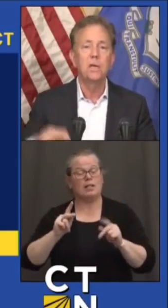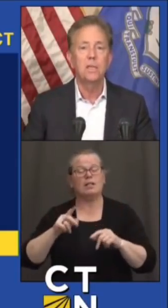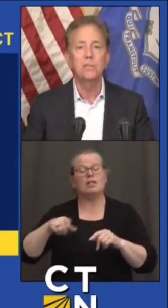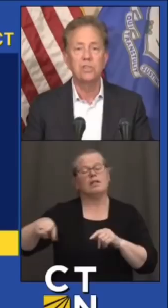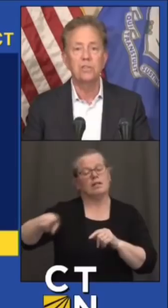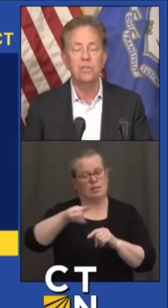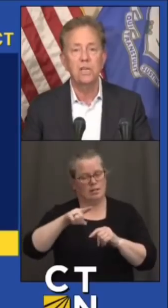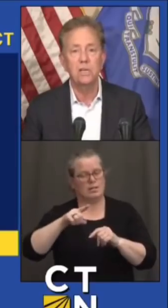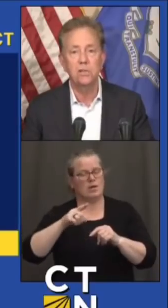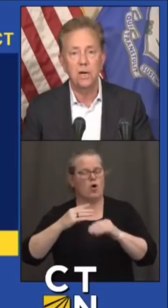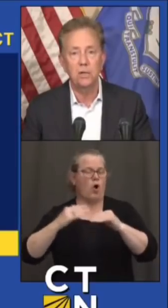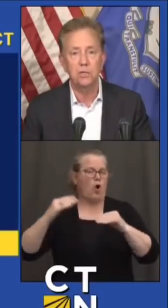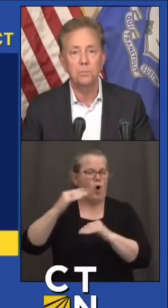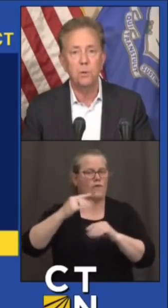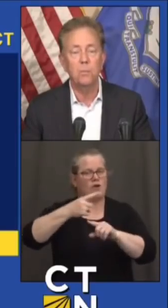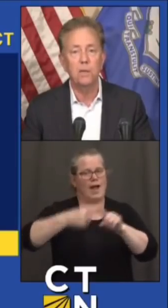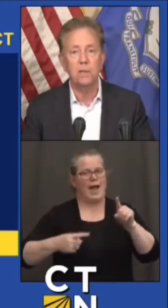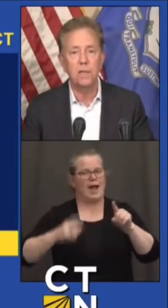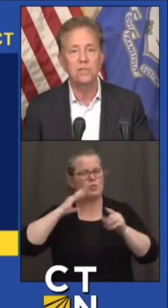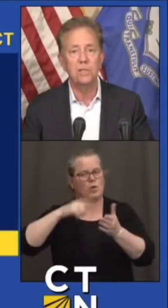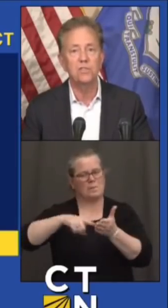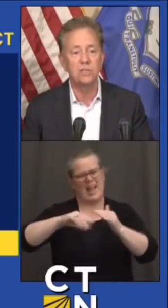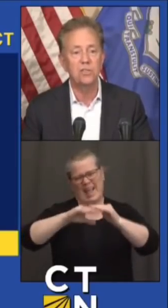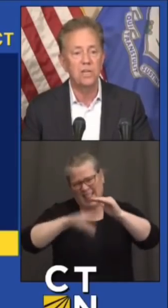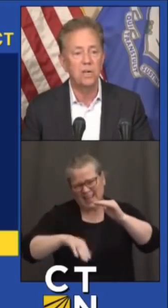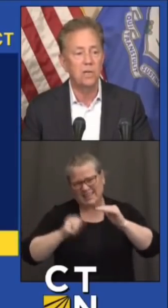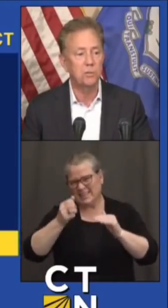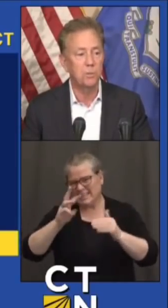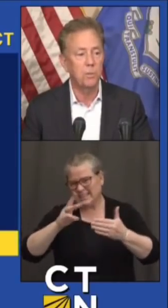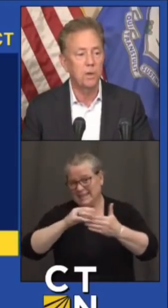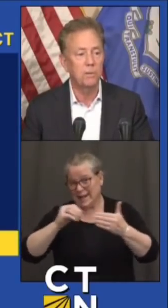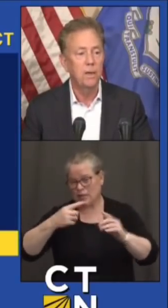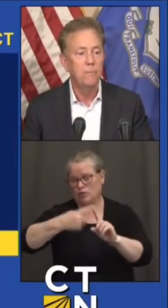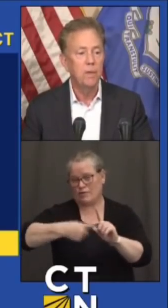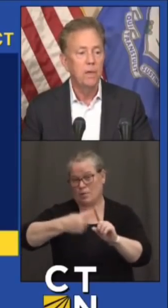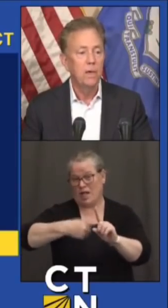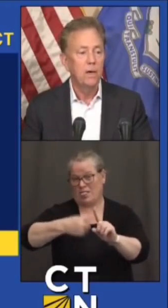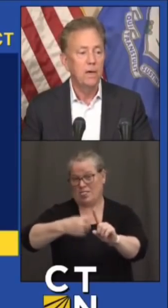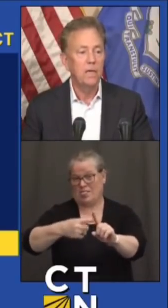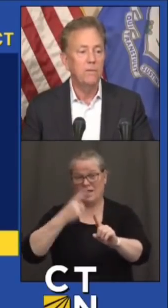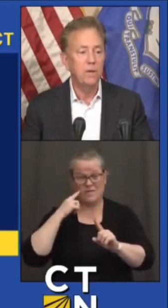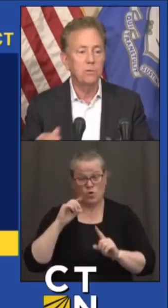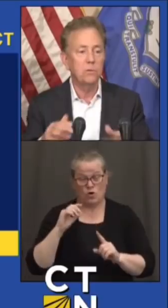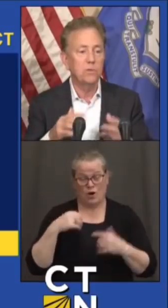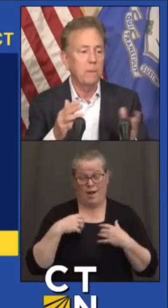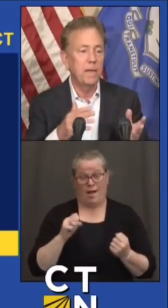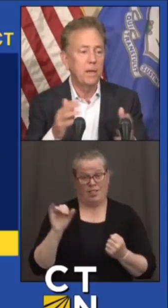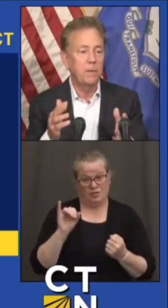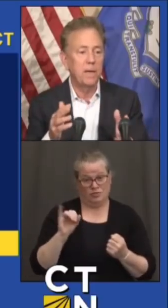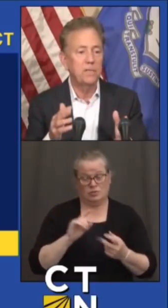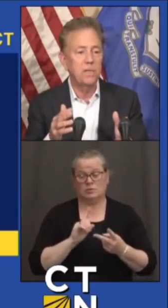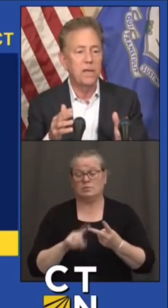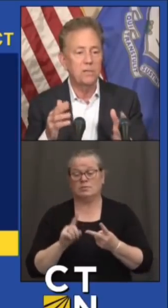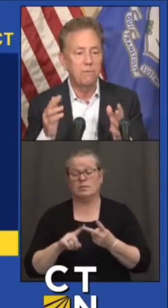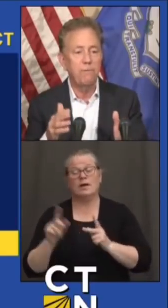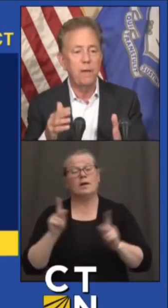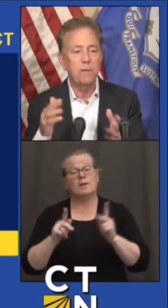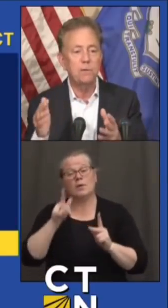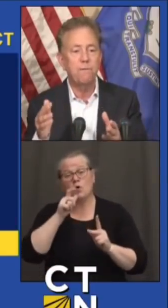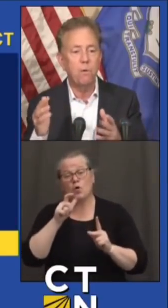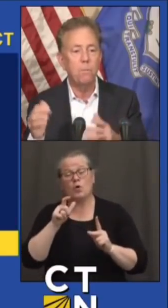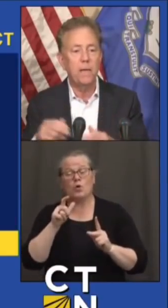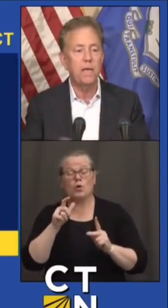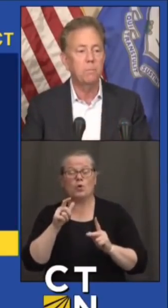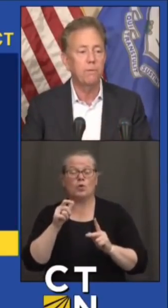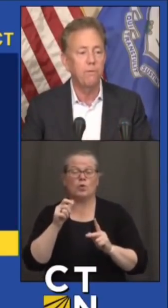less than $16 per month, less than $16 per month. Individuals making up to $19,000,